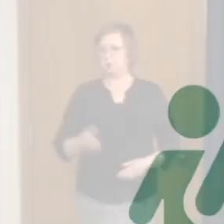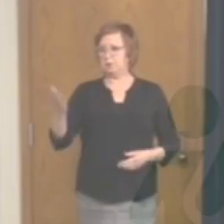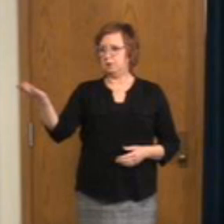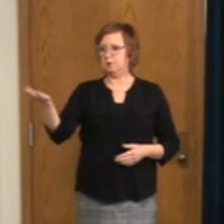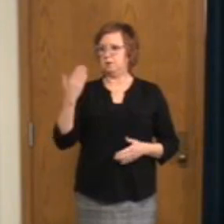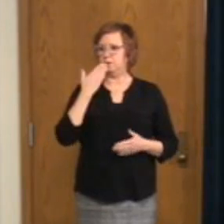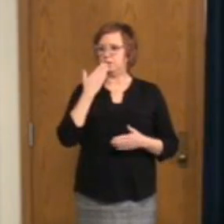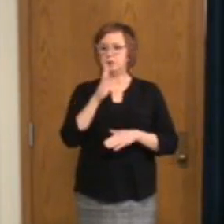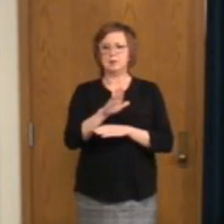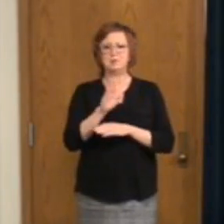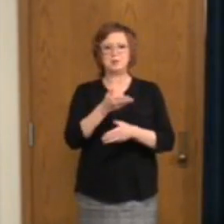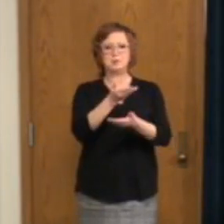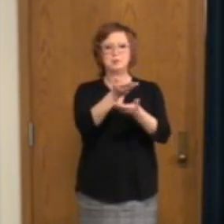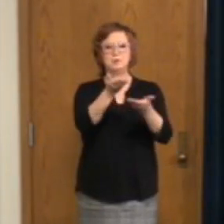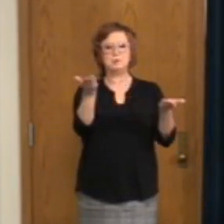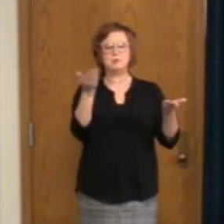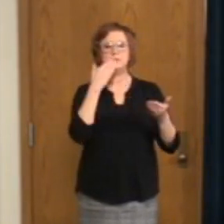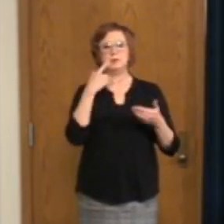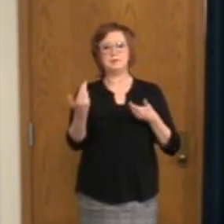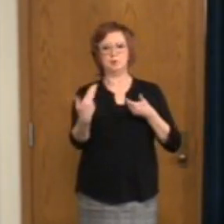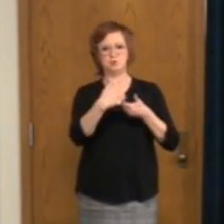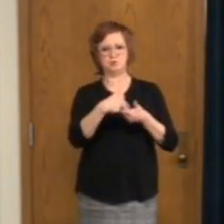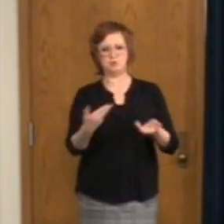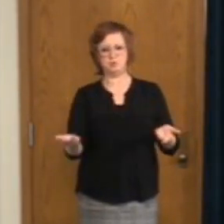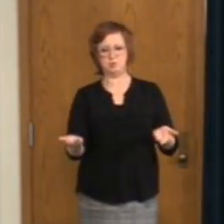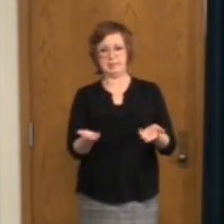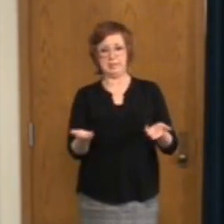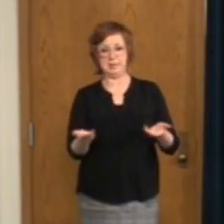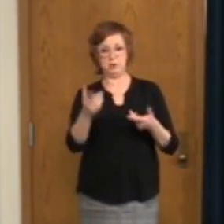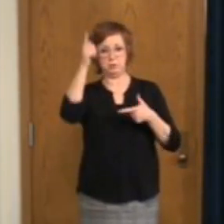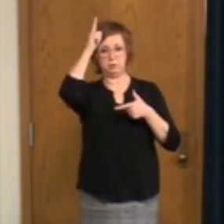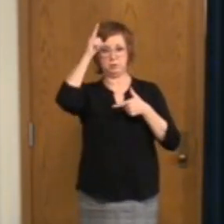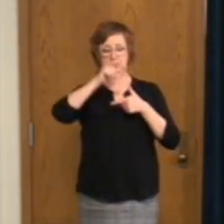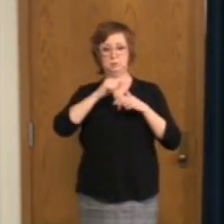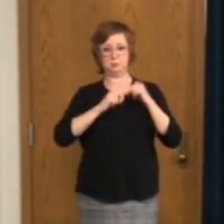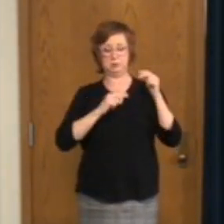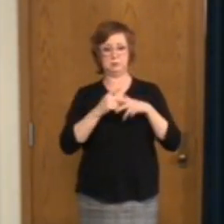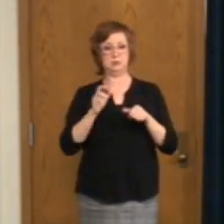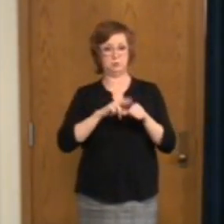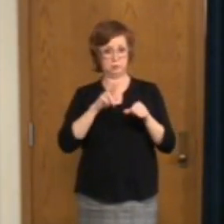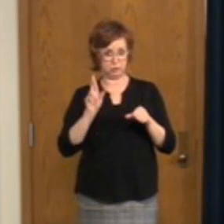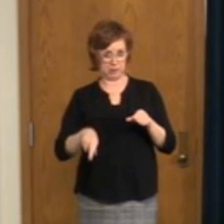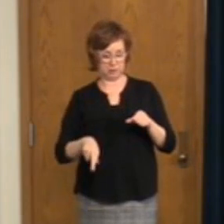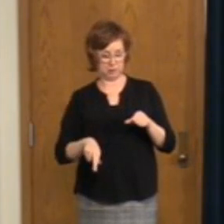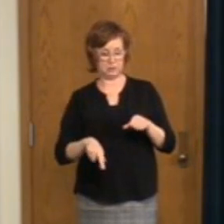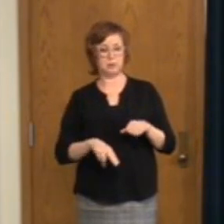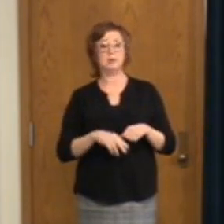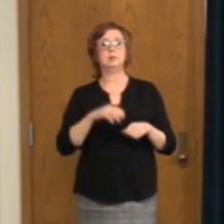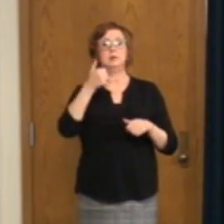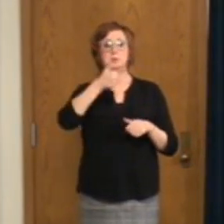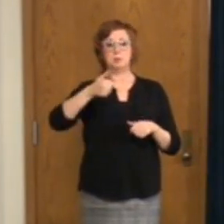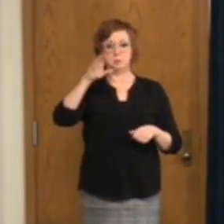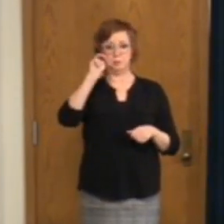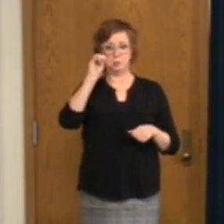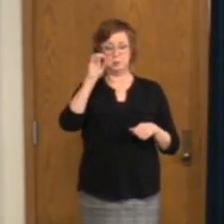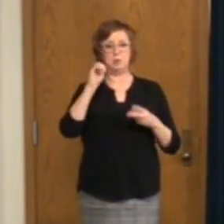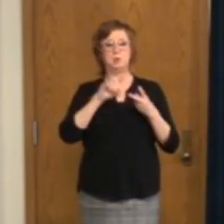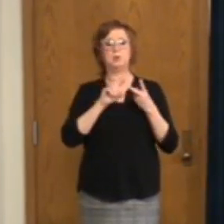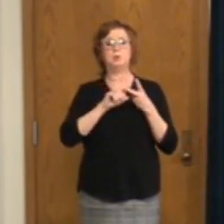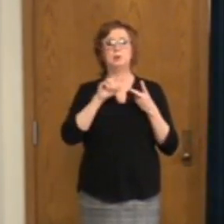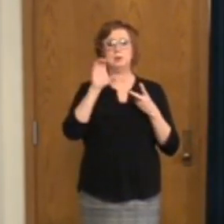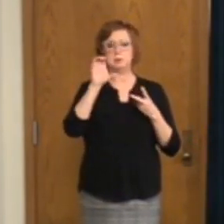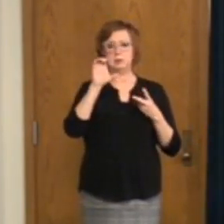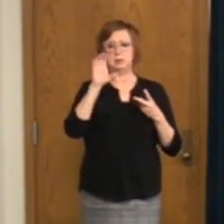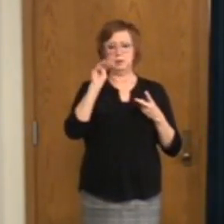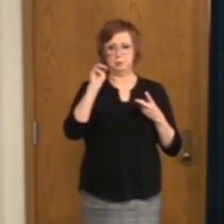Good afternoon. Thank you for joining us today. From the Legislative Building here in Regina, we have Premier Scott Moe and Saskatchewan's